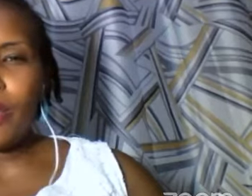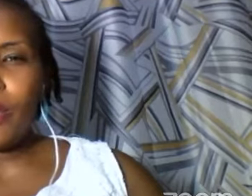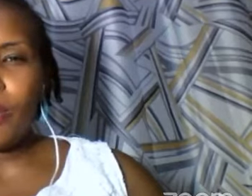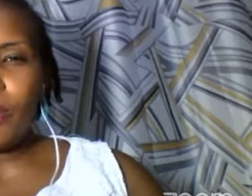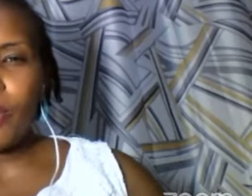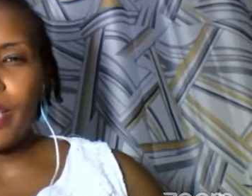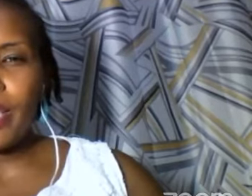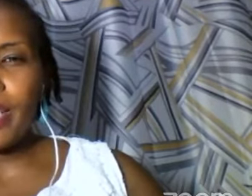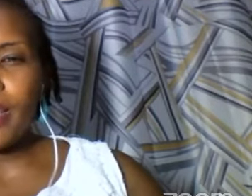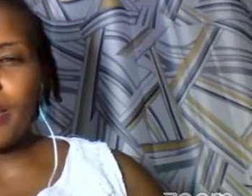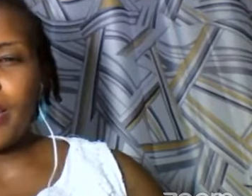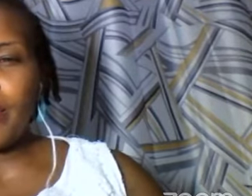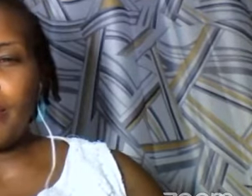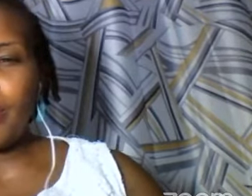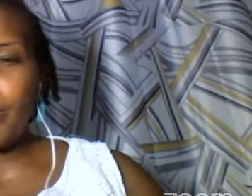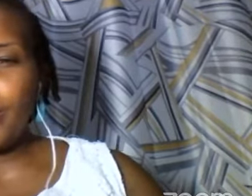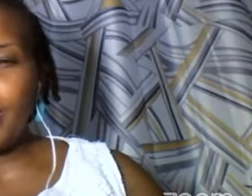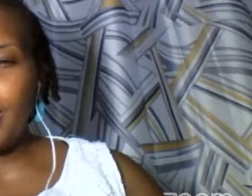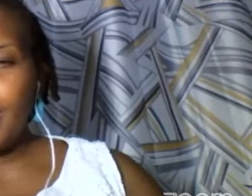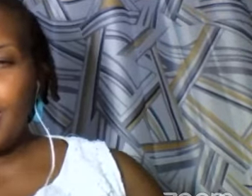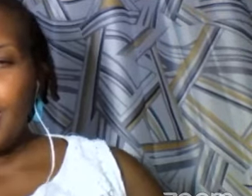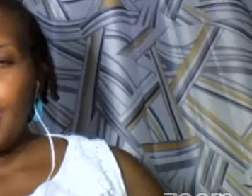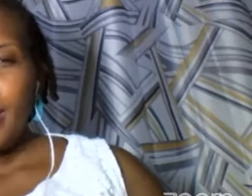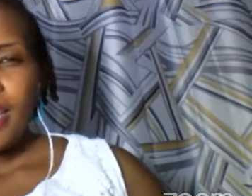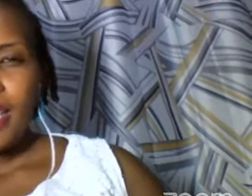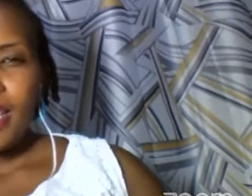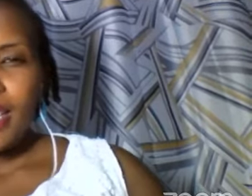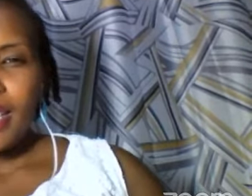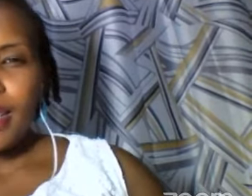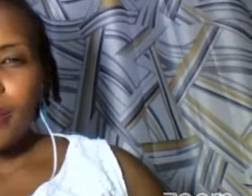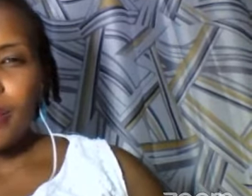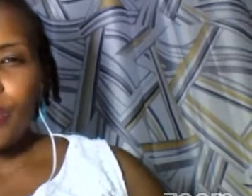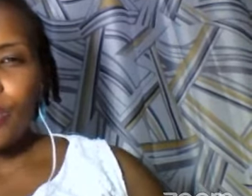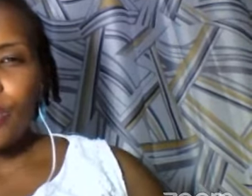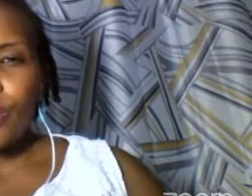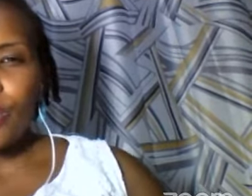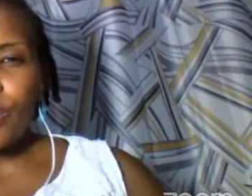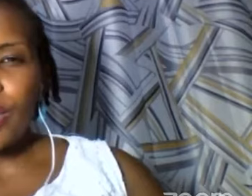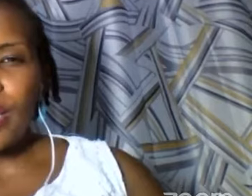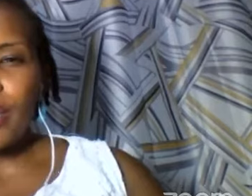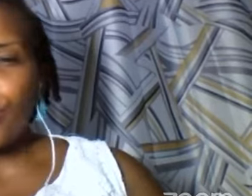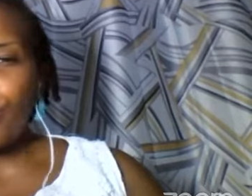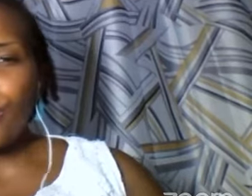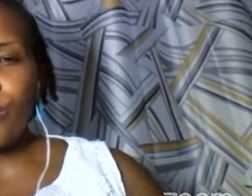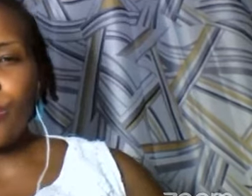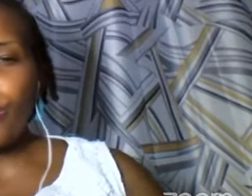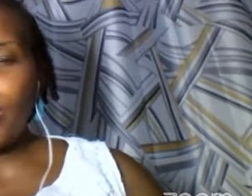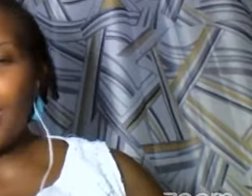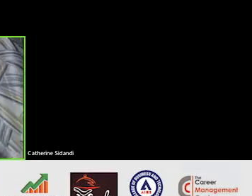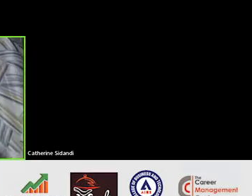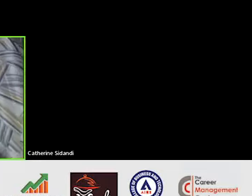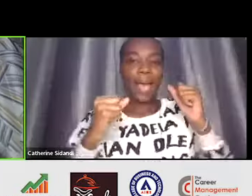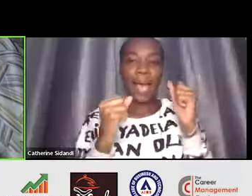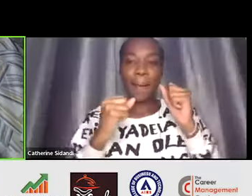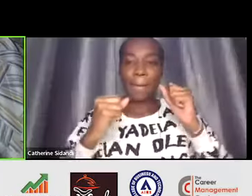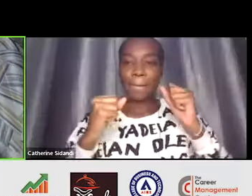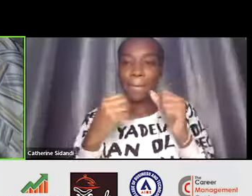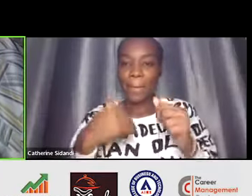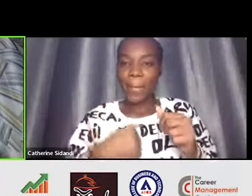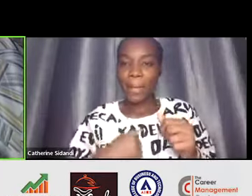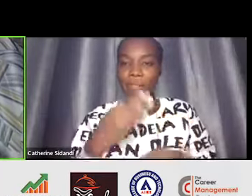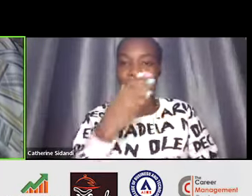evening, good morning, good afternoon. I am so glad to have you this